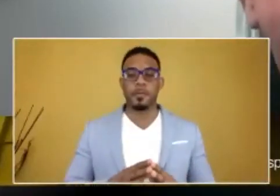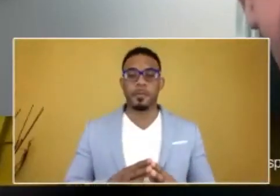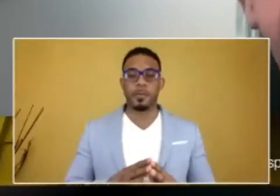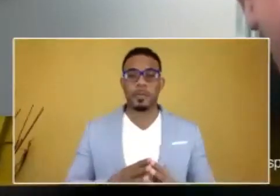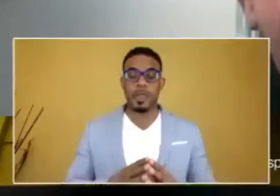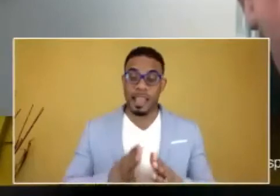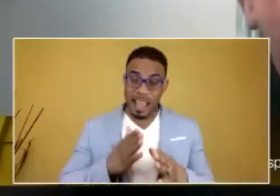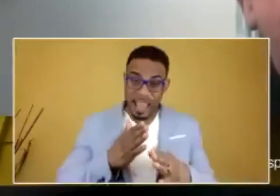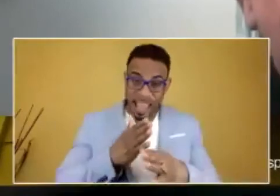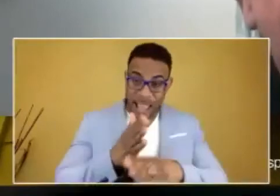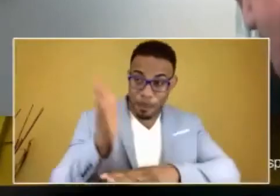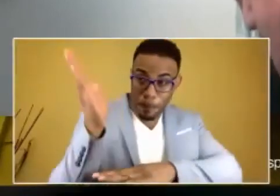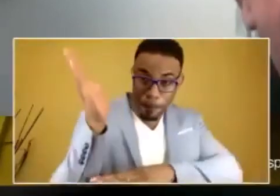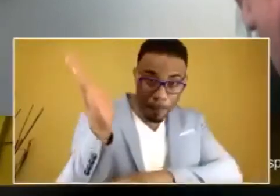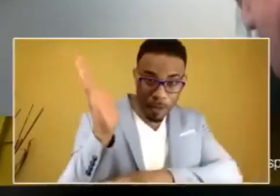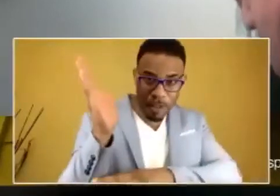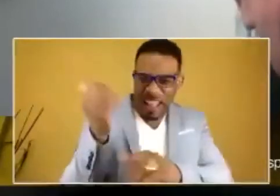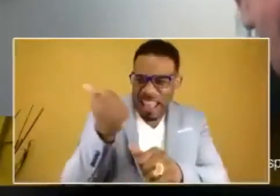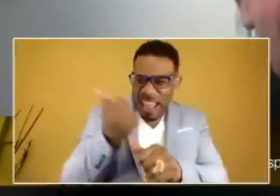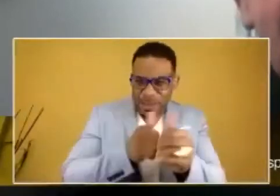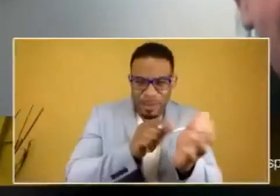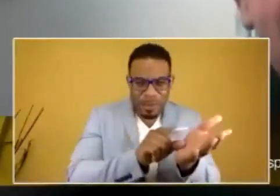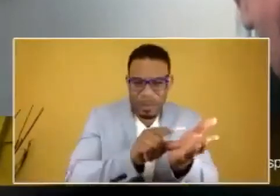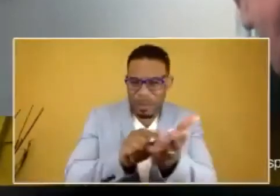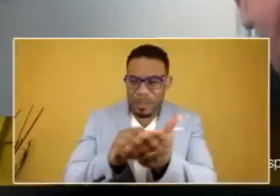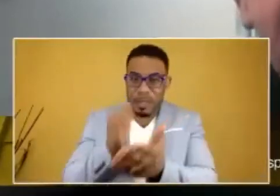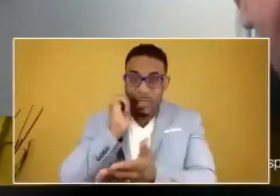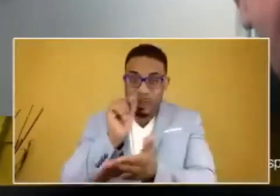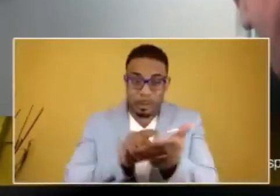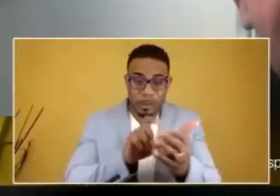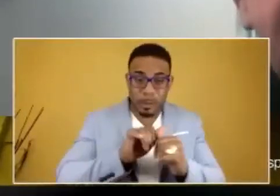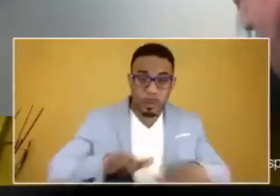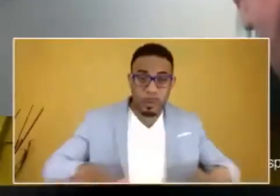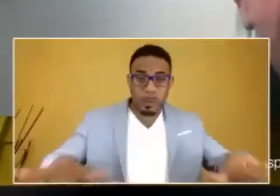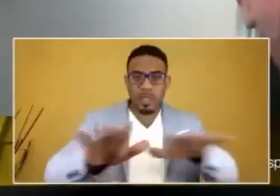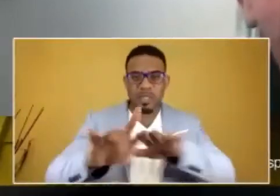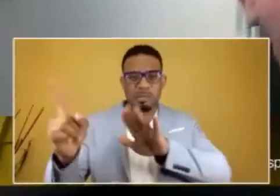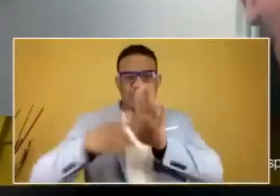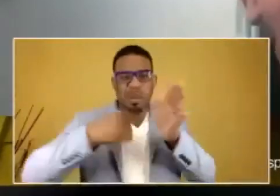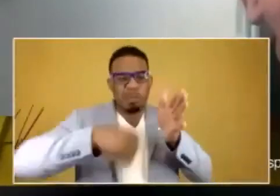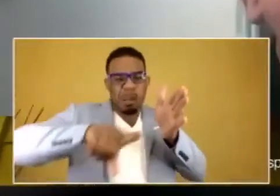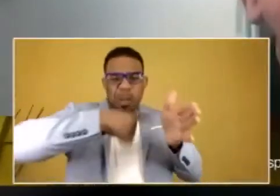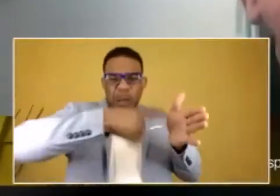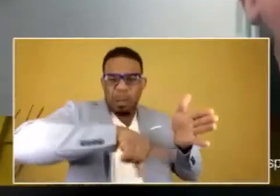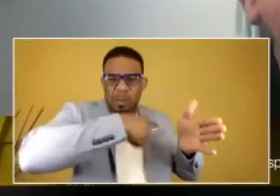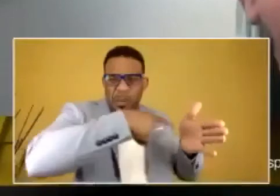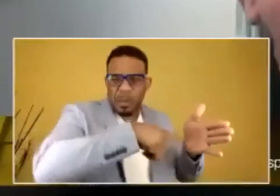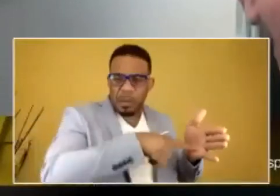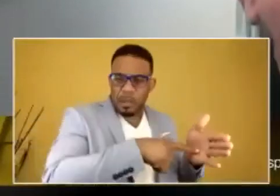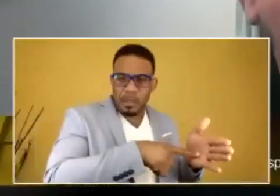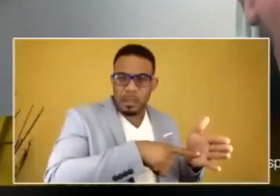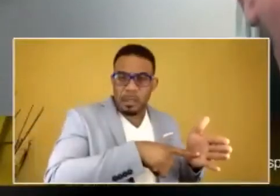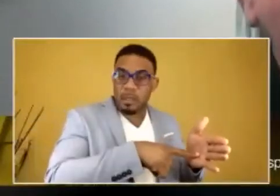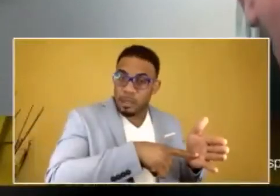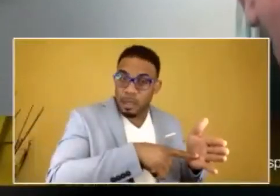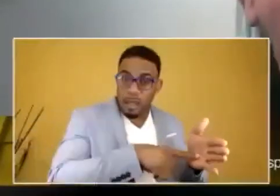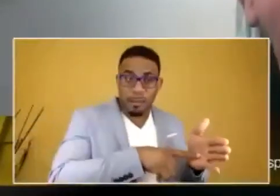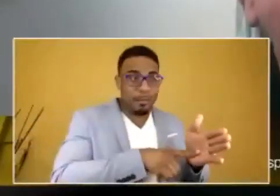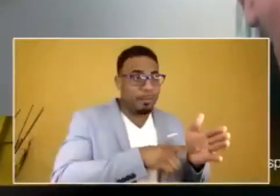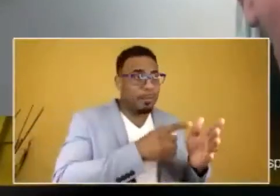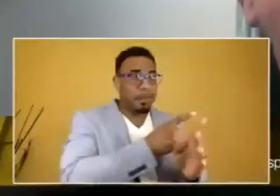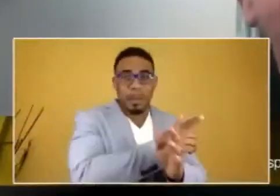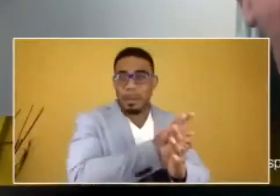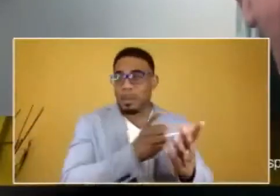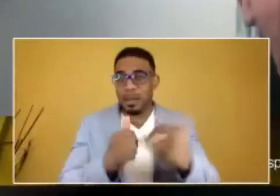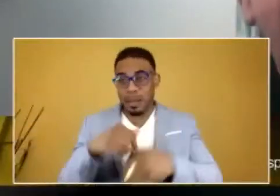After the speech, in every newspaper, daily newspaper in the country, he was criticized. He was criticized up and down in the